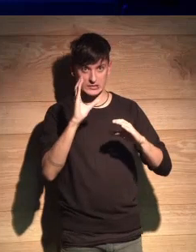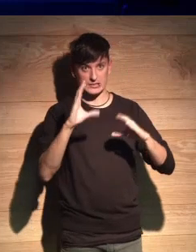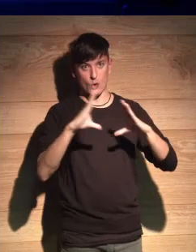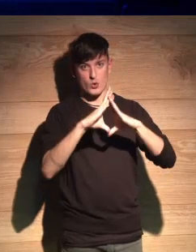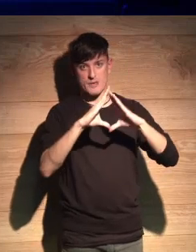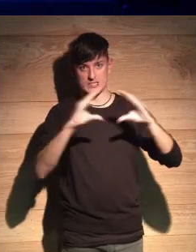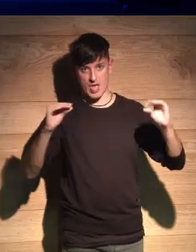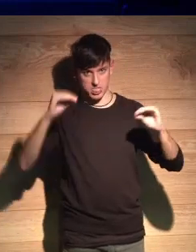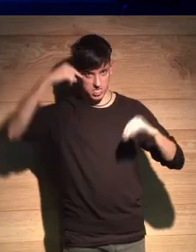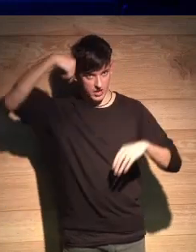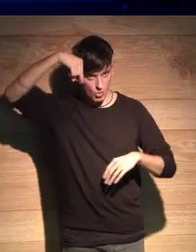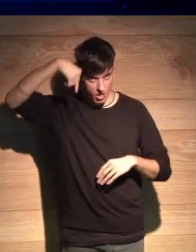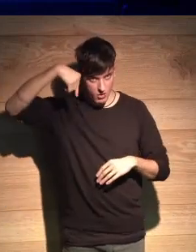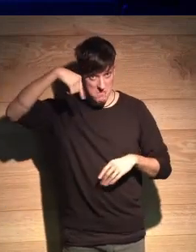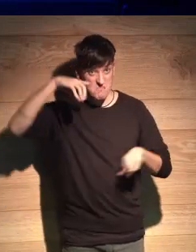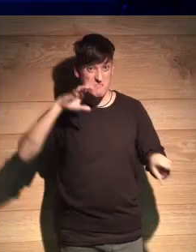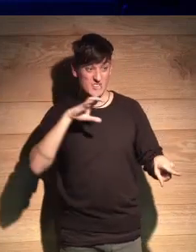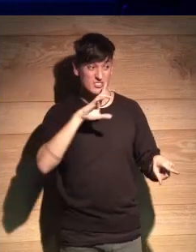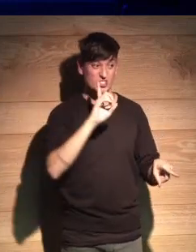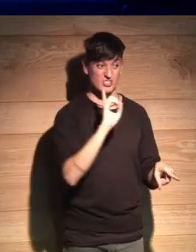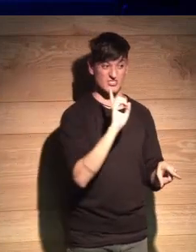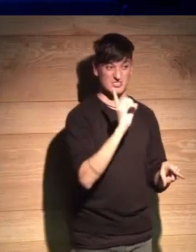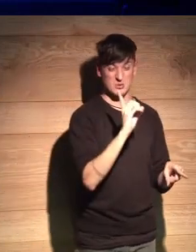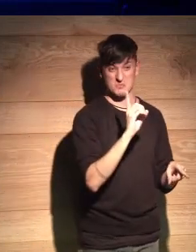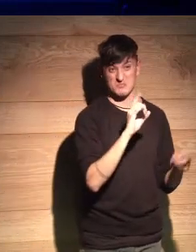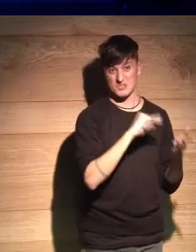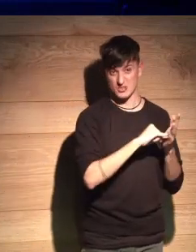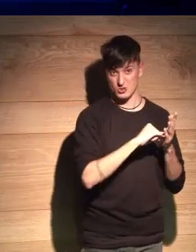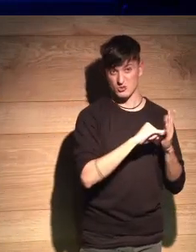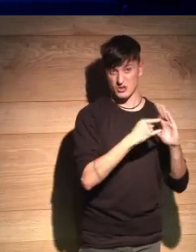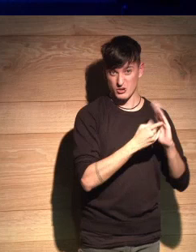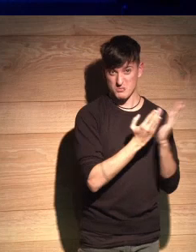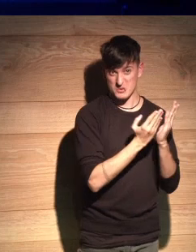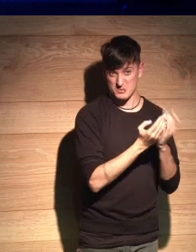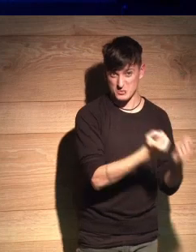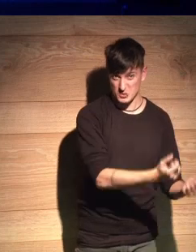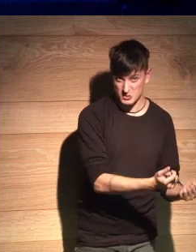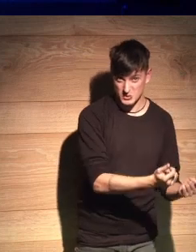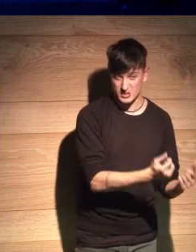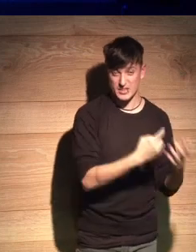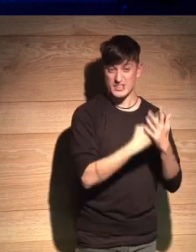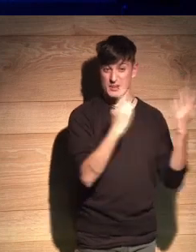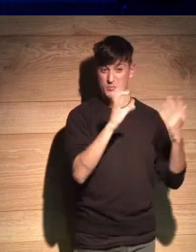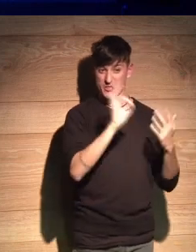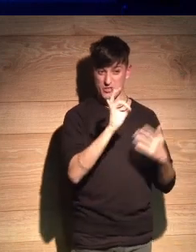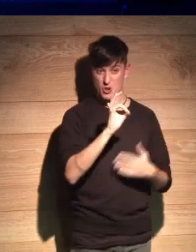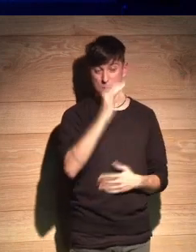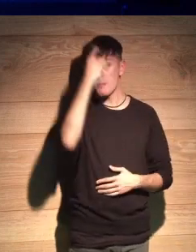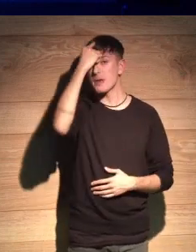half of university graduates, but very few graduated in technology.